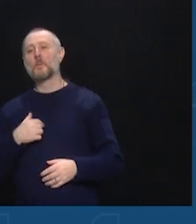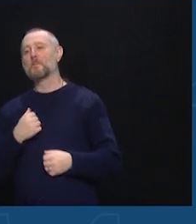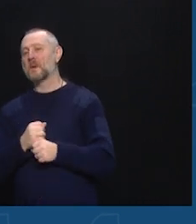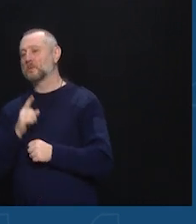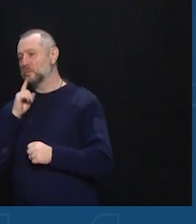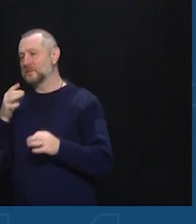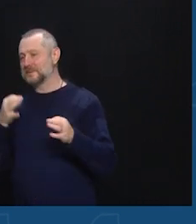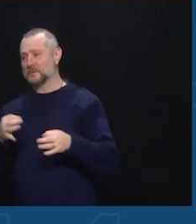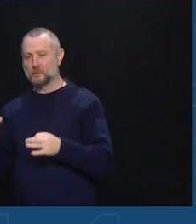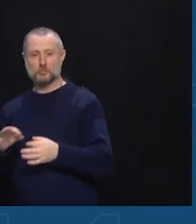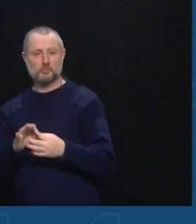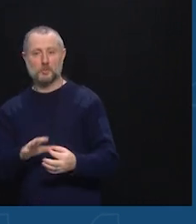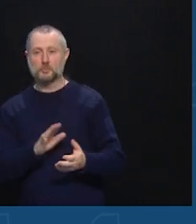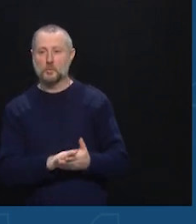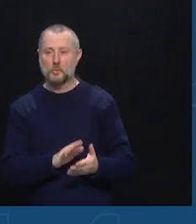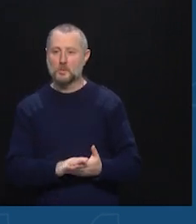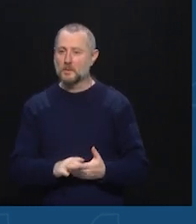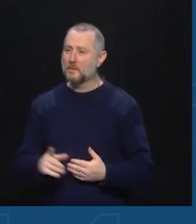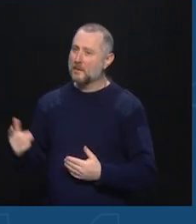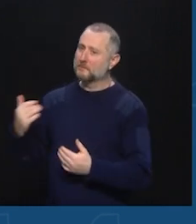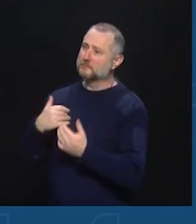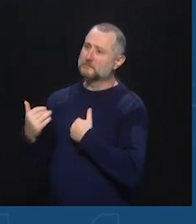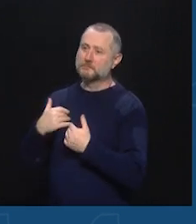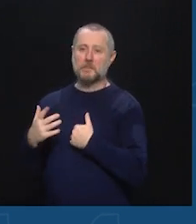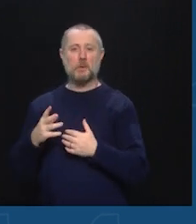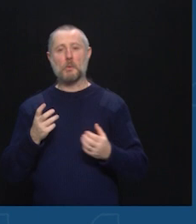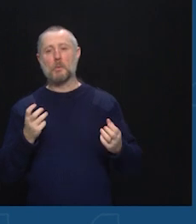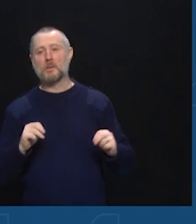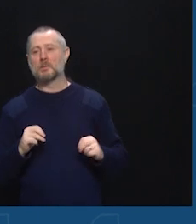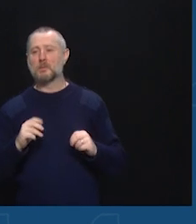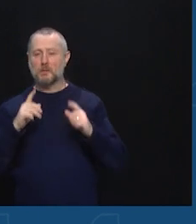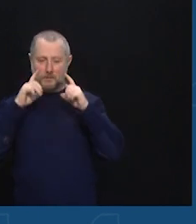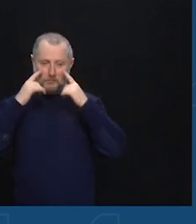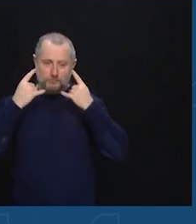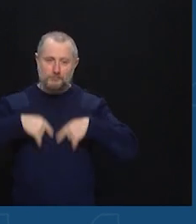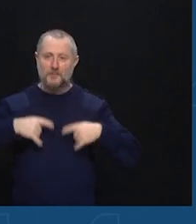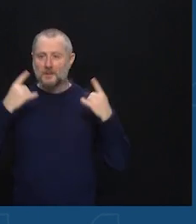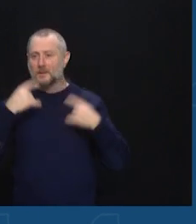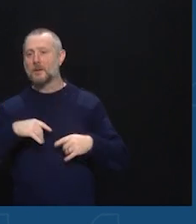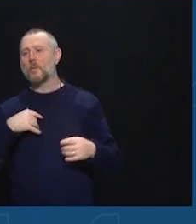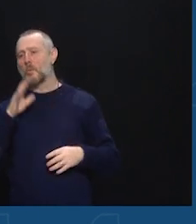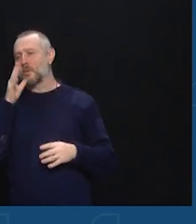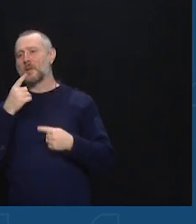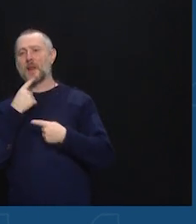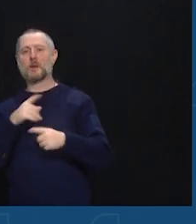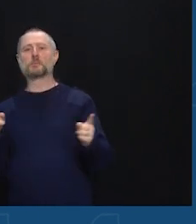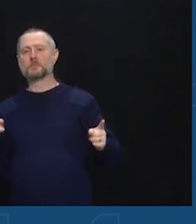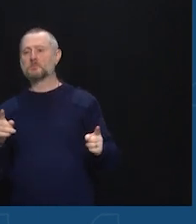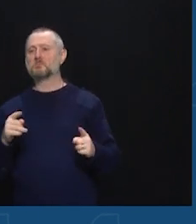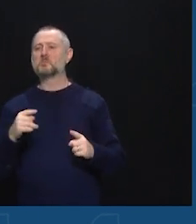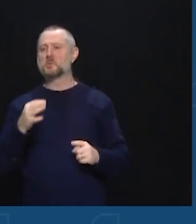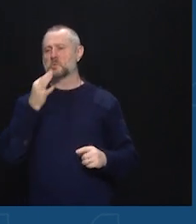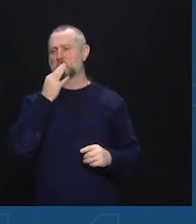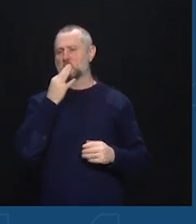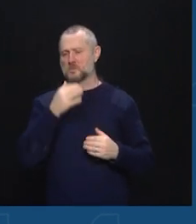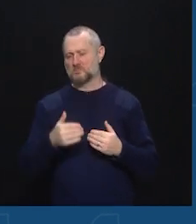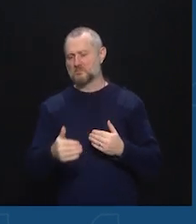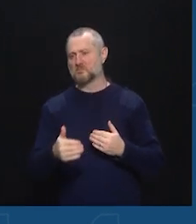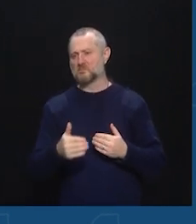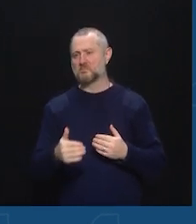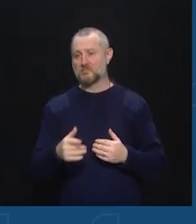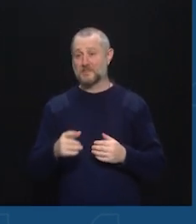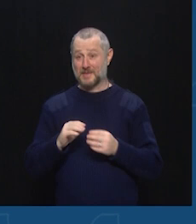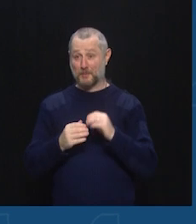get asked a lot about. When are masks coming off in schools? We'll be making some announcements in the short term as we see these numbers